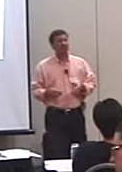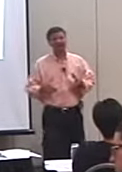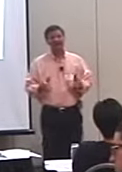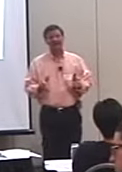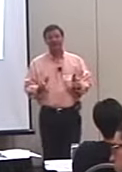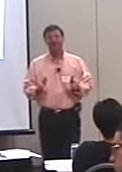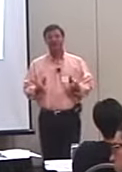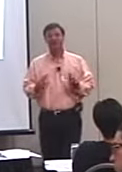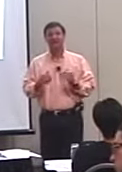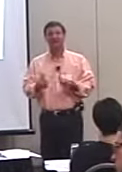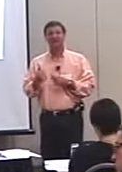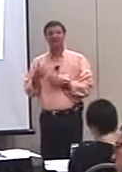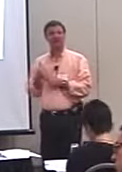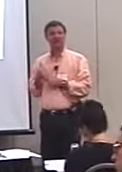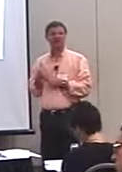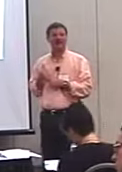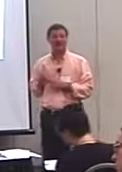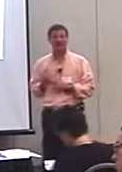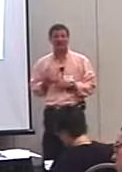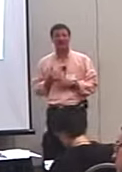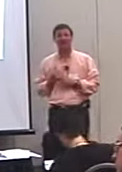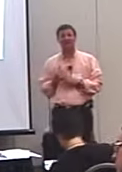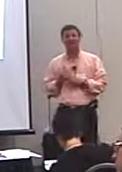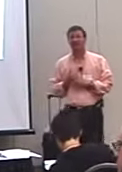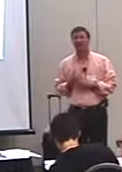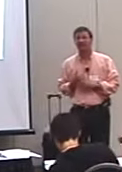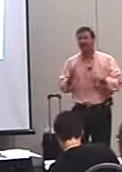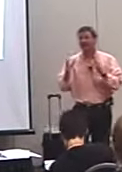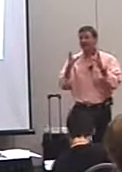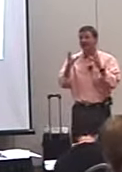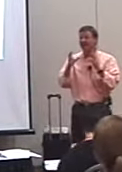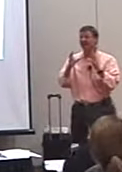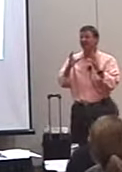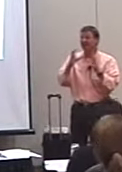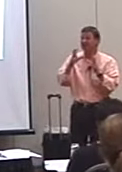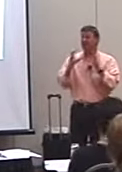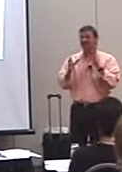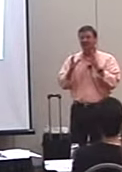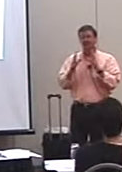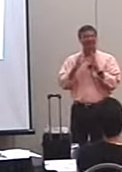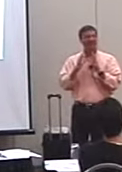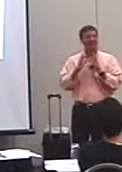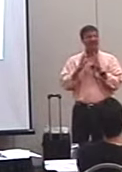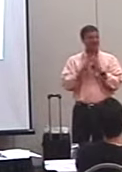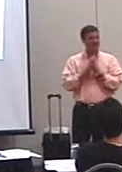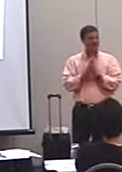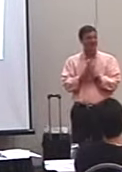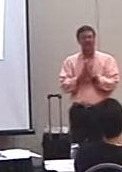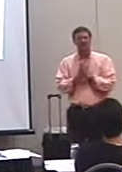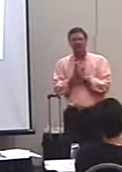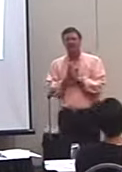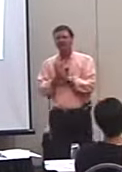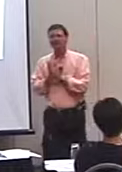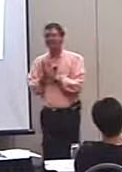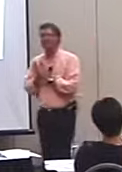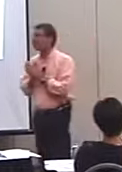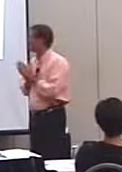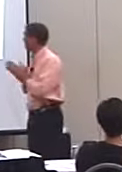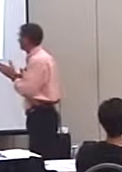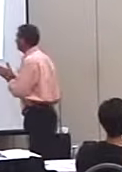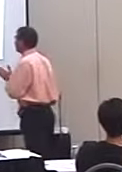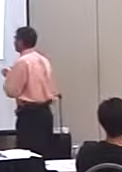is the piece that will scare that person from ever asking you again. And I feel like we've got a committee together. Let's try to keep it productive. So let's see